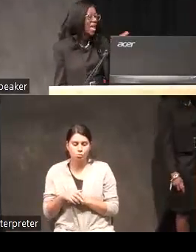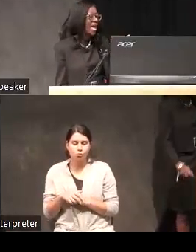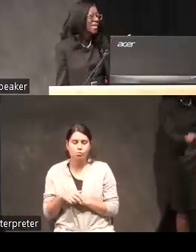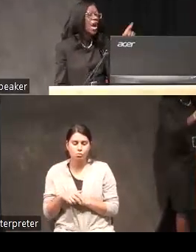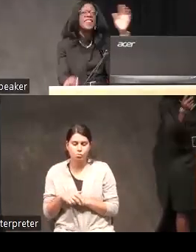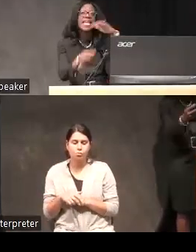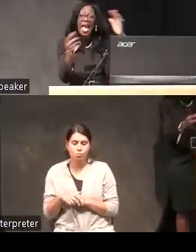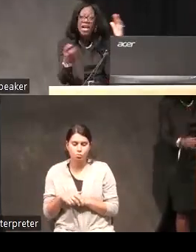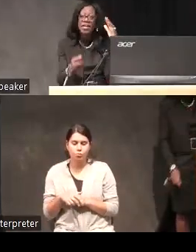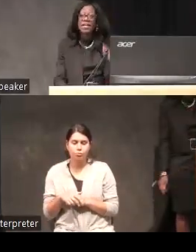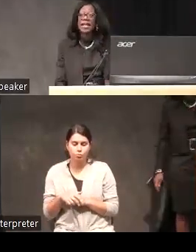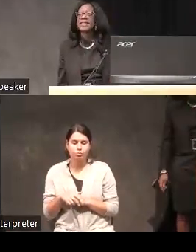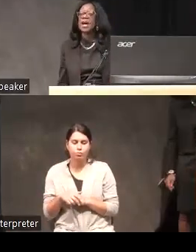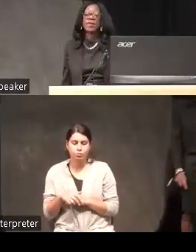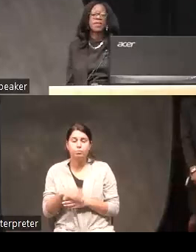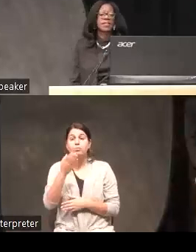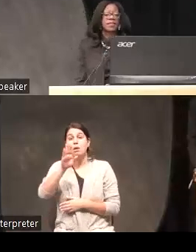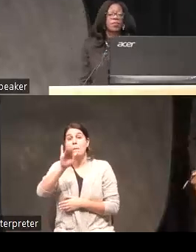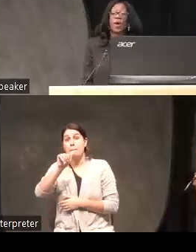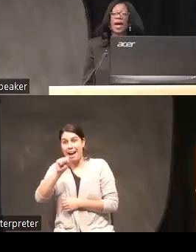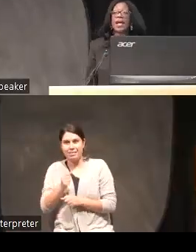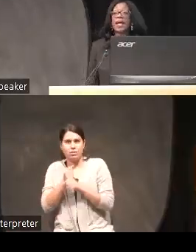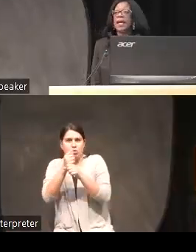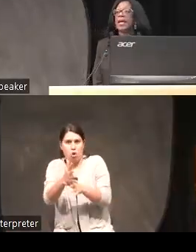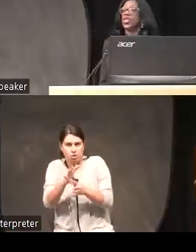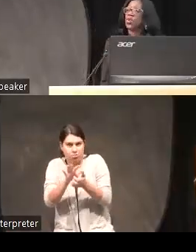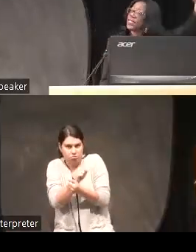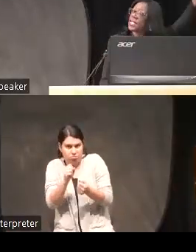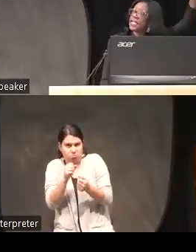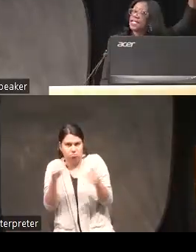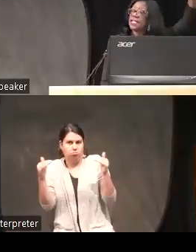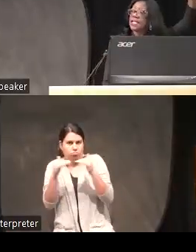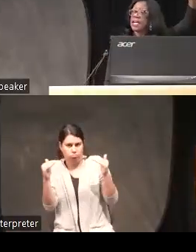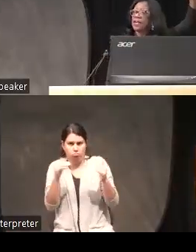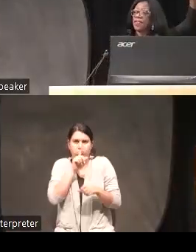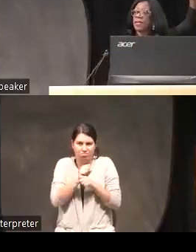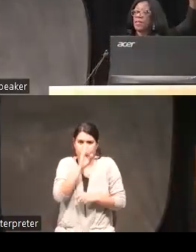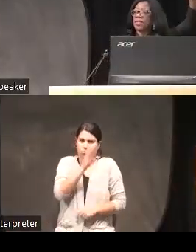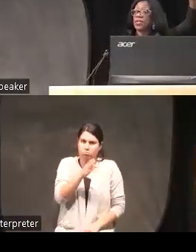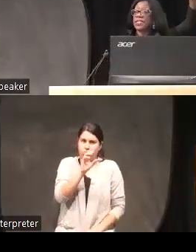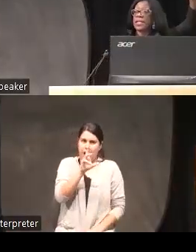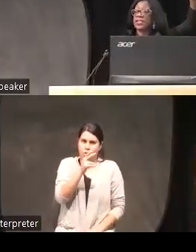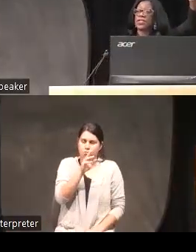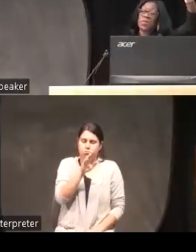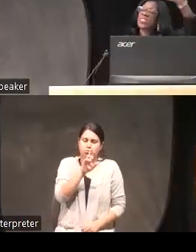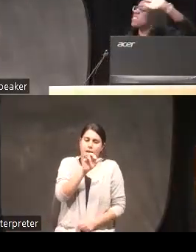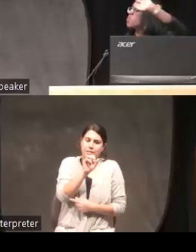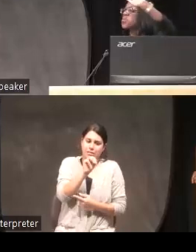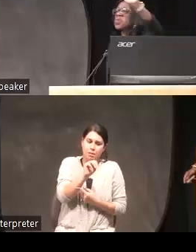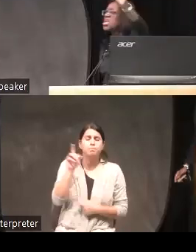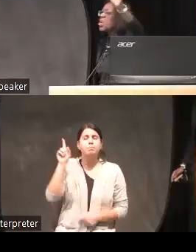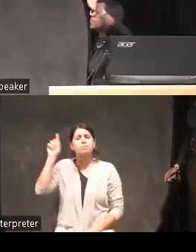as bad on the aggregate as outright racism. Why? Schulman study, 1999. Are you familiar with the Schulman study? So the Schulman